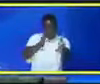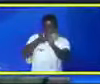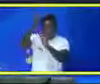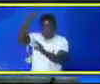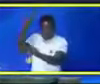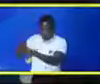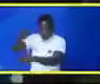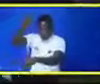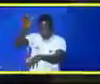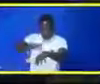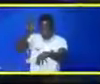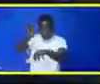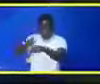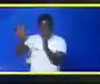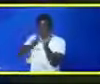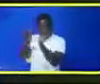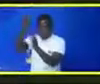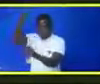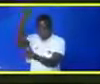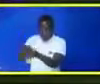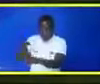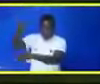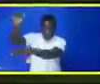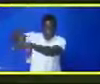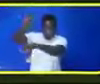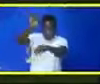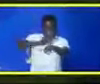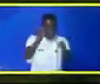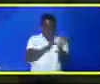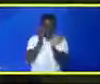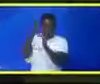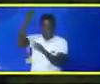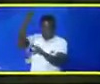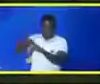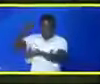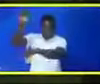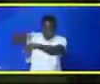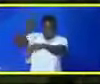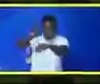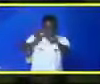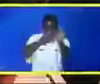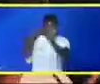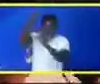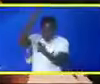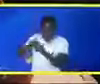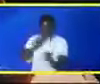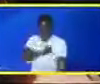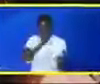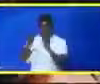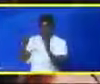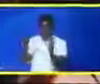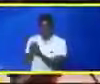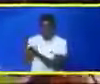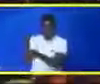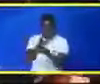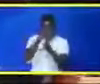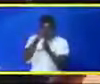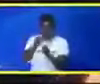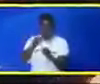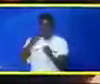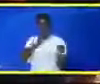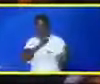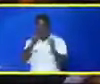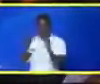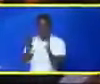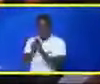Parakatoskiata, help them. Let it fall upon you. I release upon you the mantle of a watchman, the mantle of